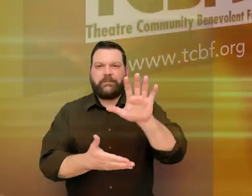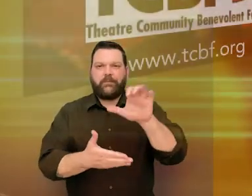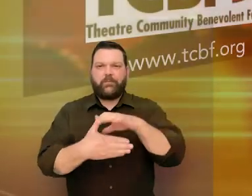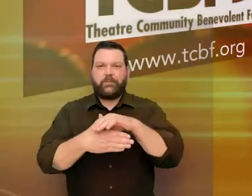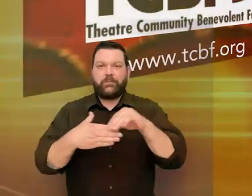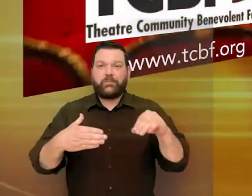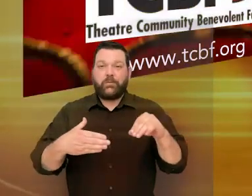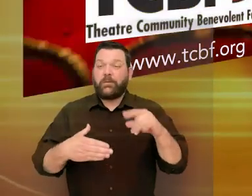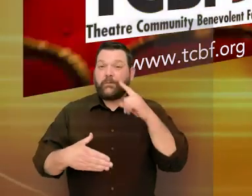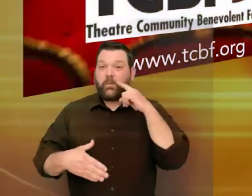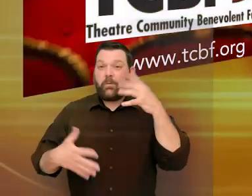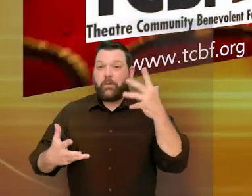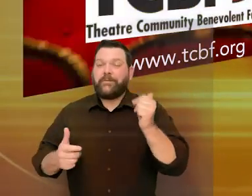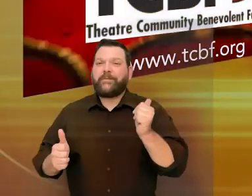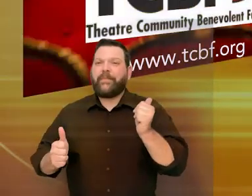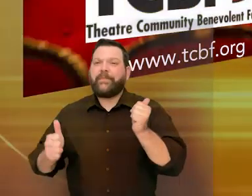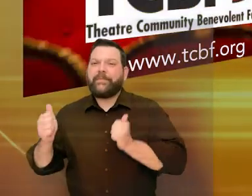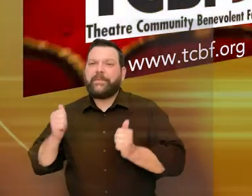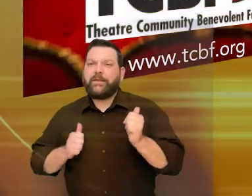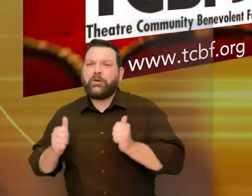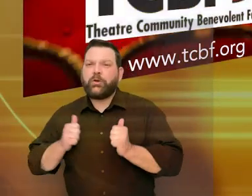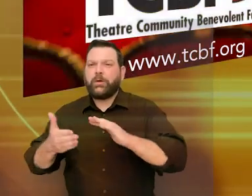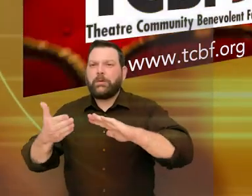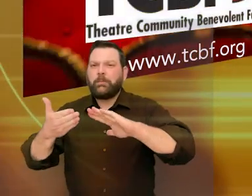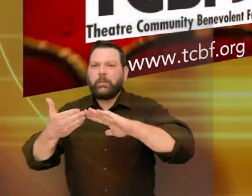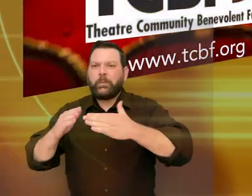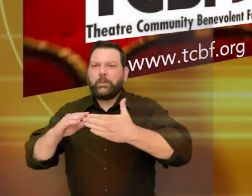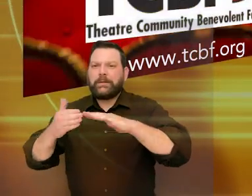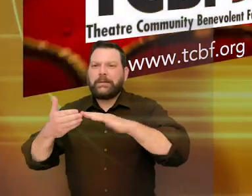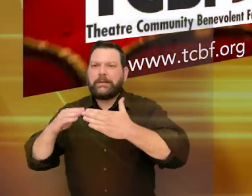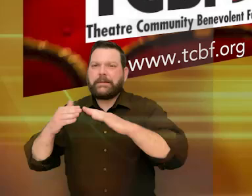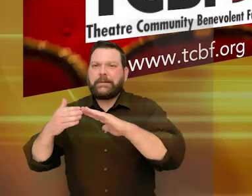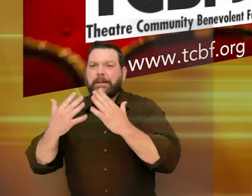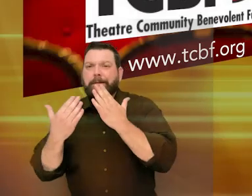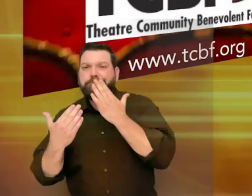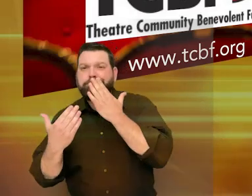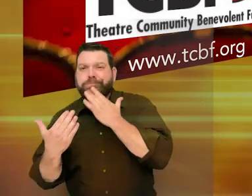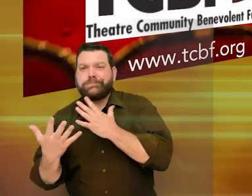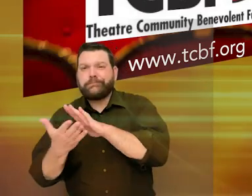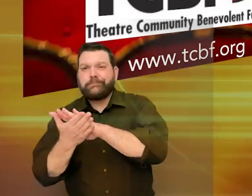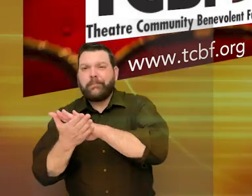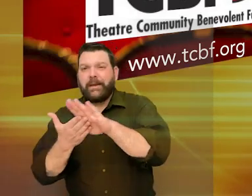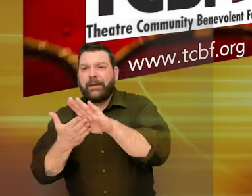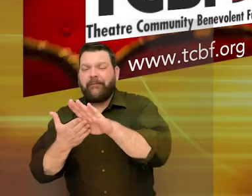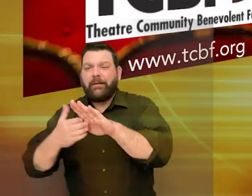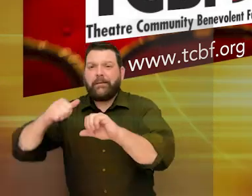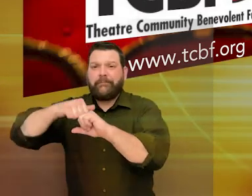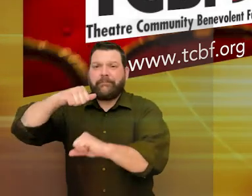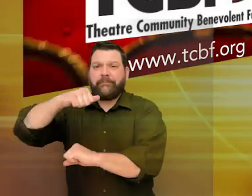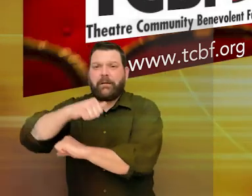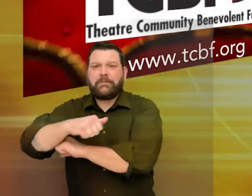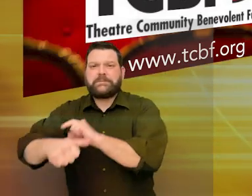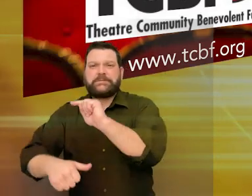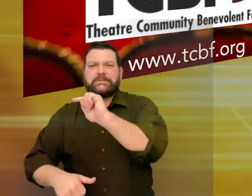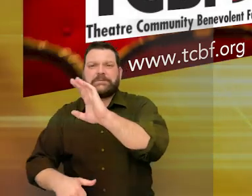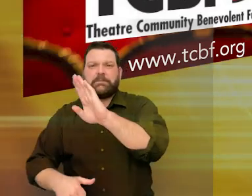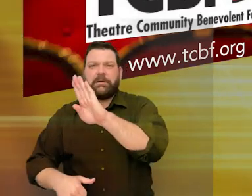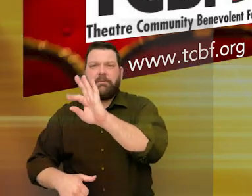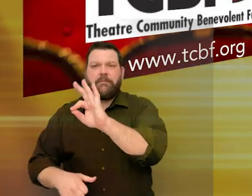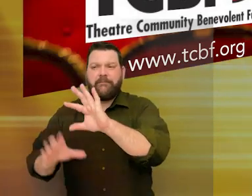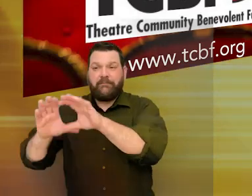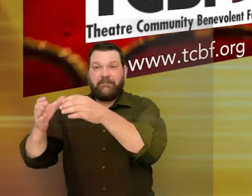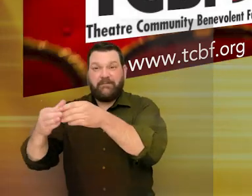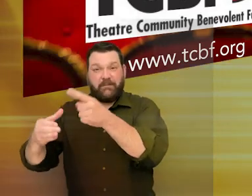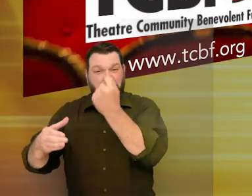to the Theater Community Benevolent Fund. This is a volunteer organization that has been helping artists in crisis for over